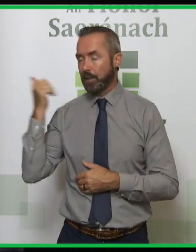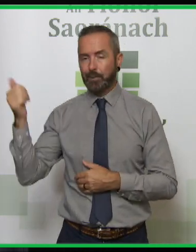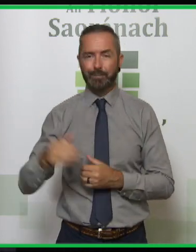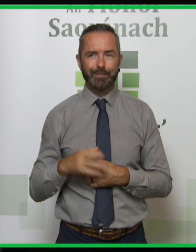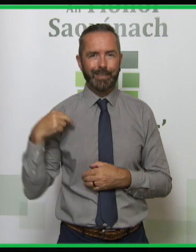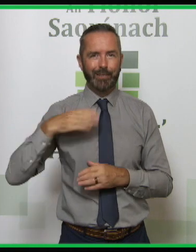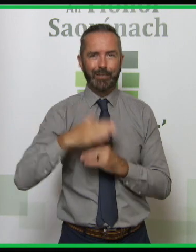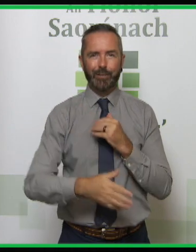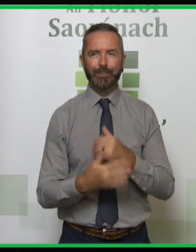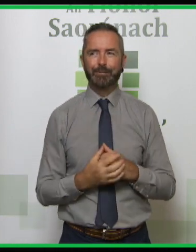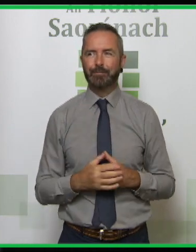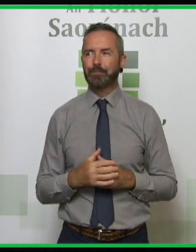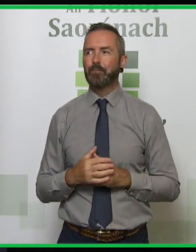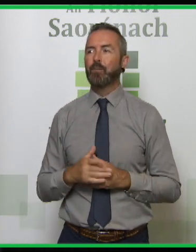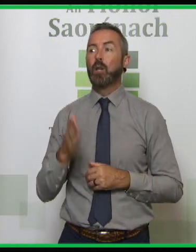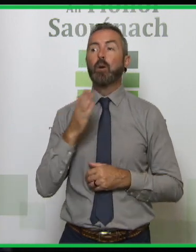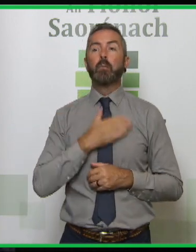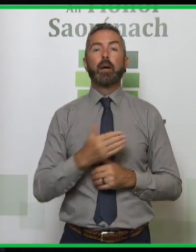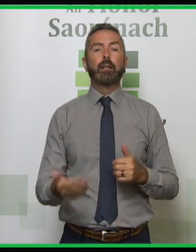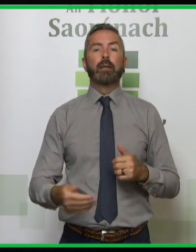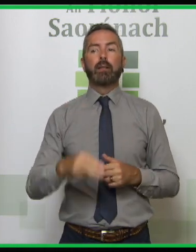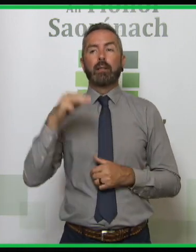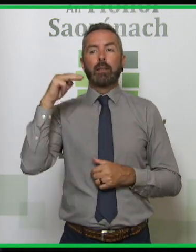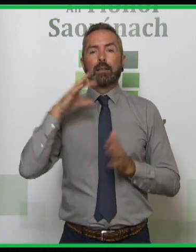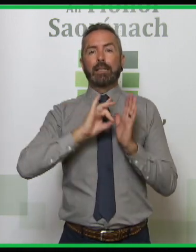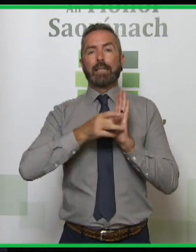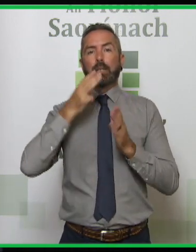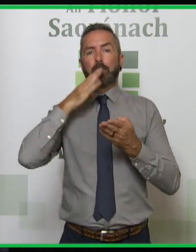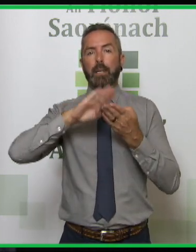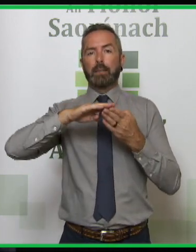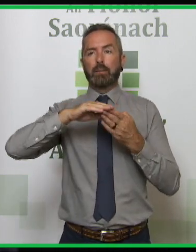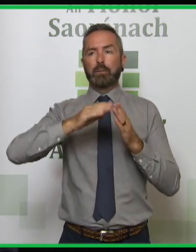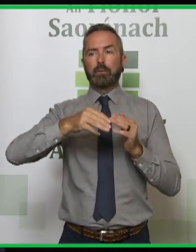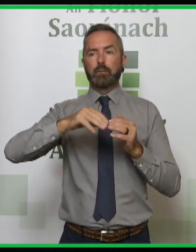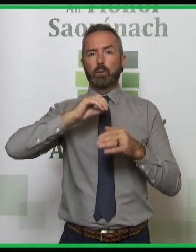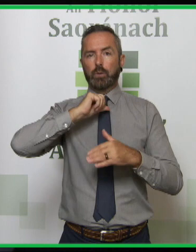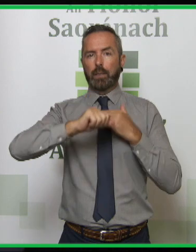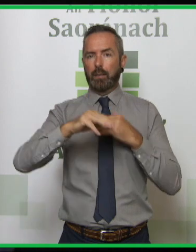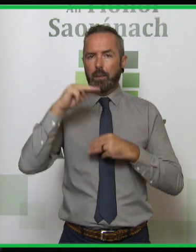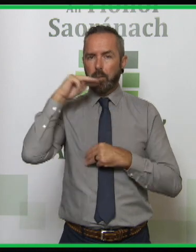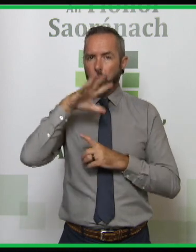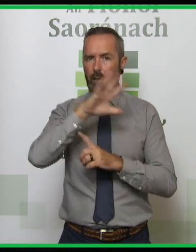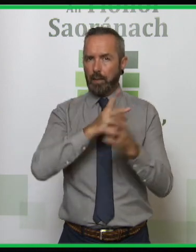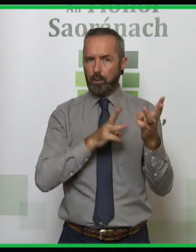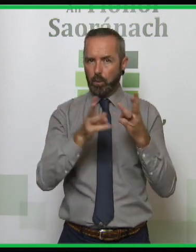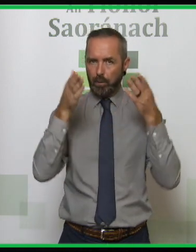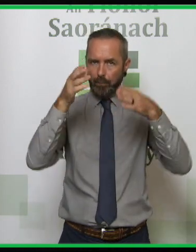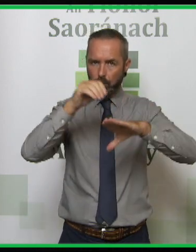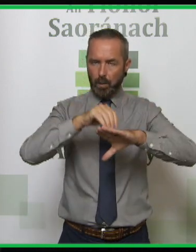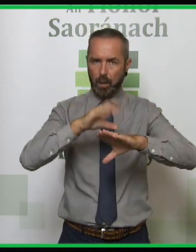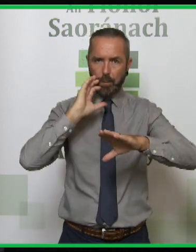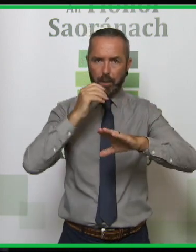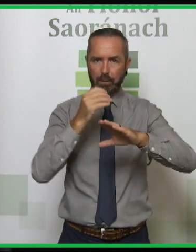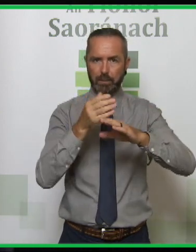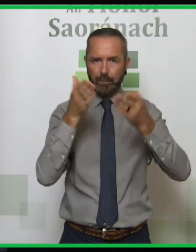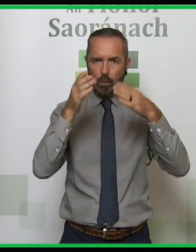Nearly done. So look, that's my key message here today. It's an important area to work in, and it's important because it addresses issues before